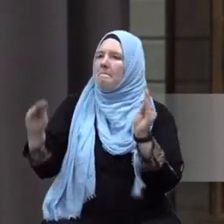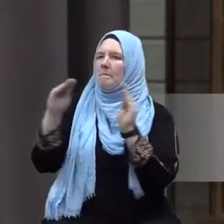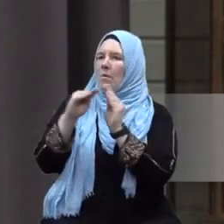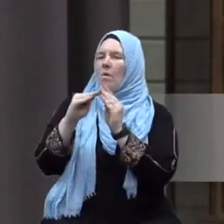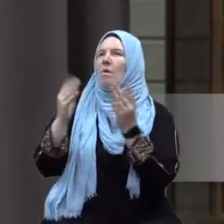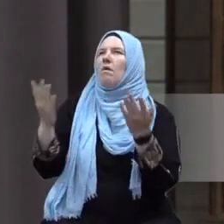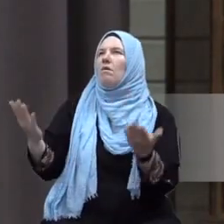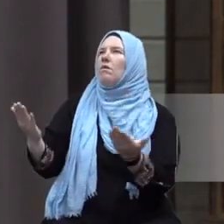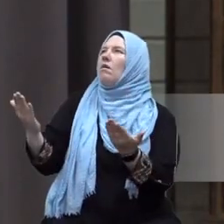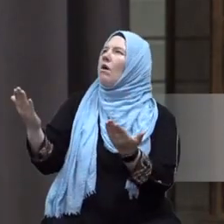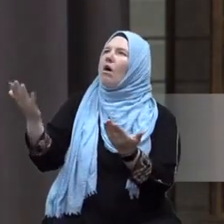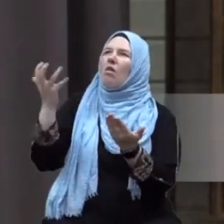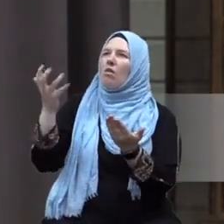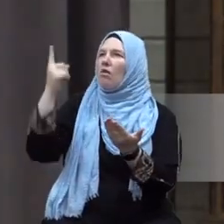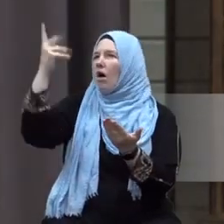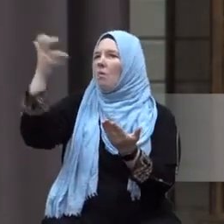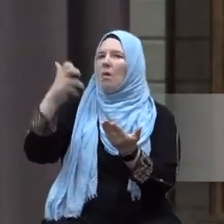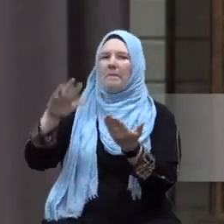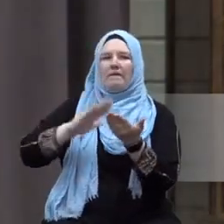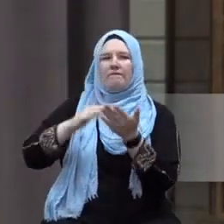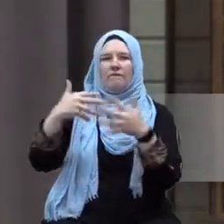fearful of none but Him.